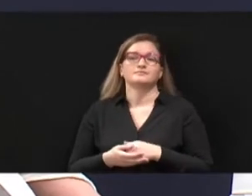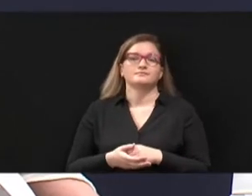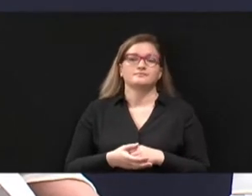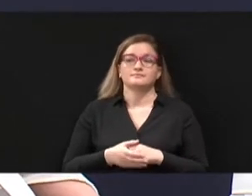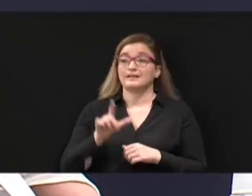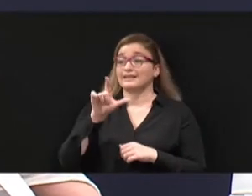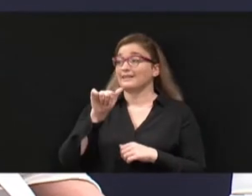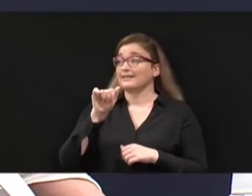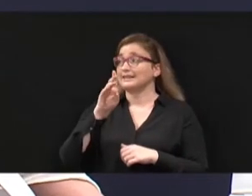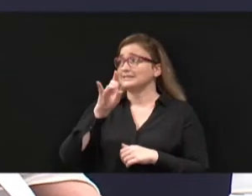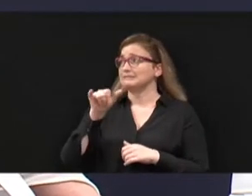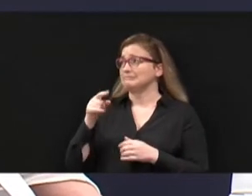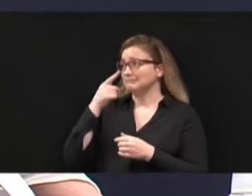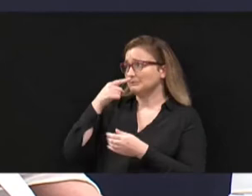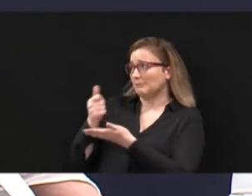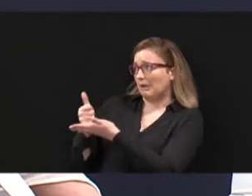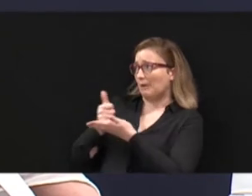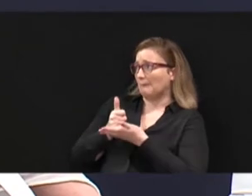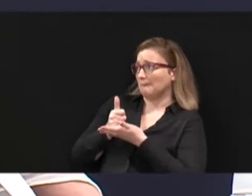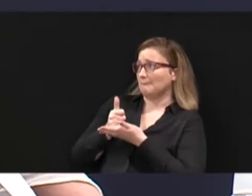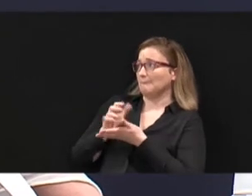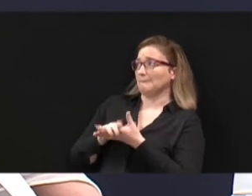Lacey, can you help me?